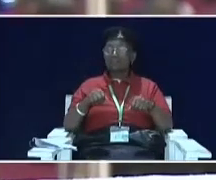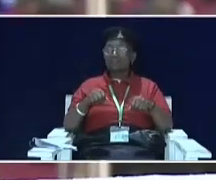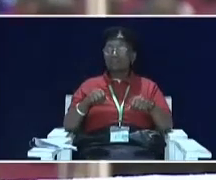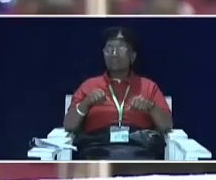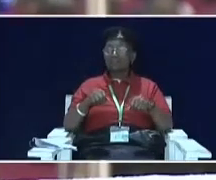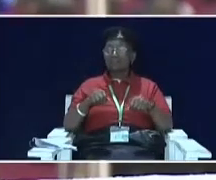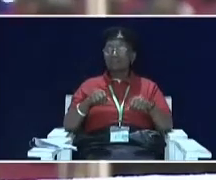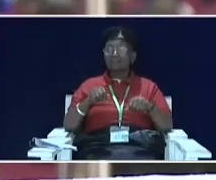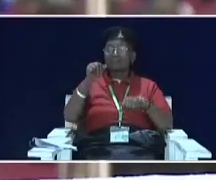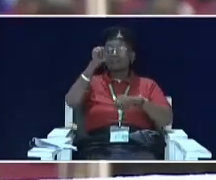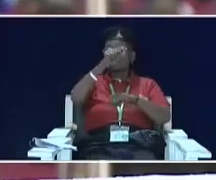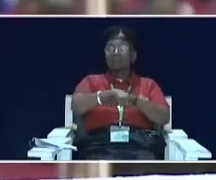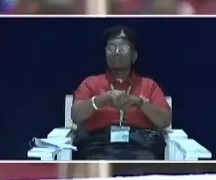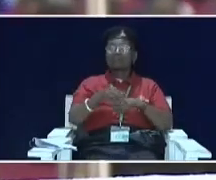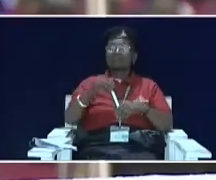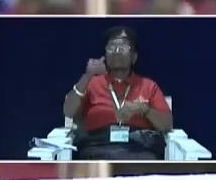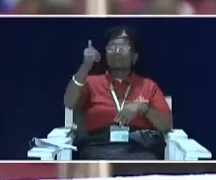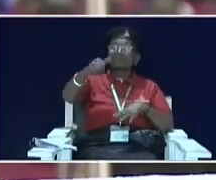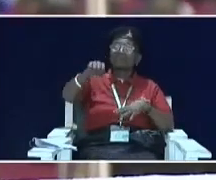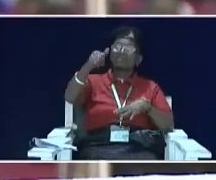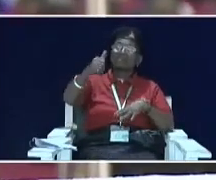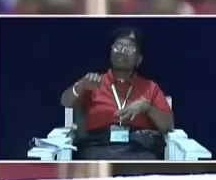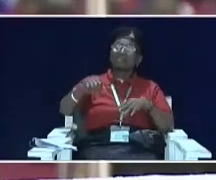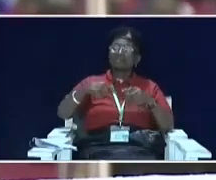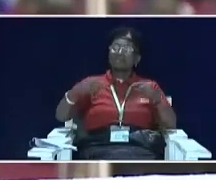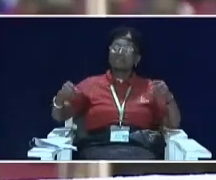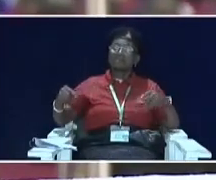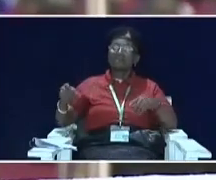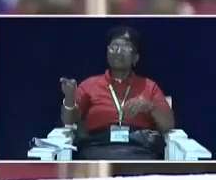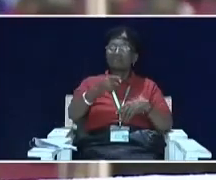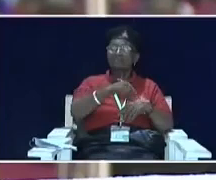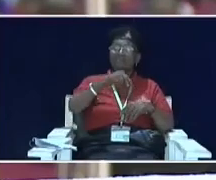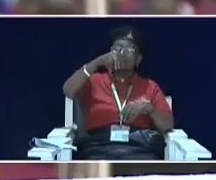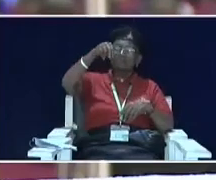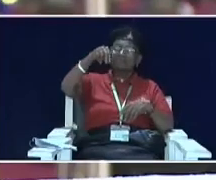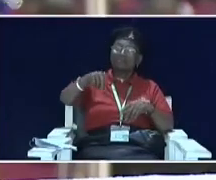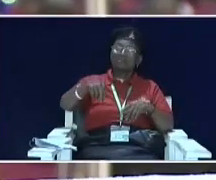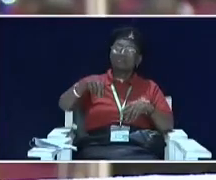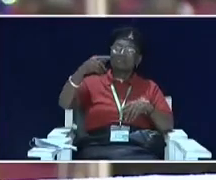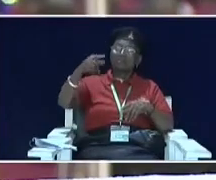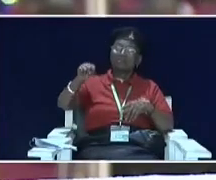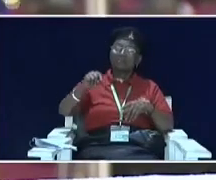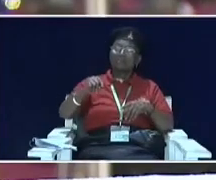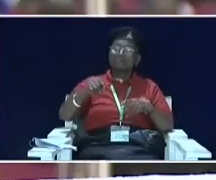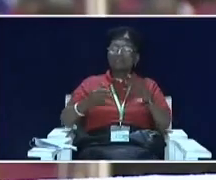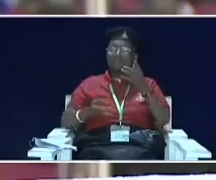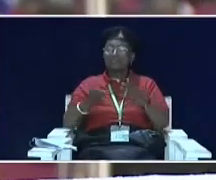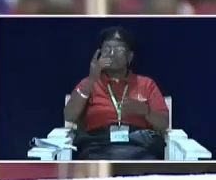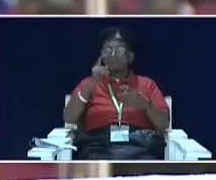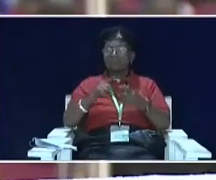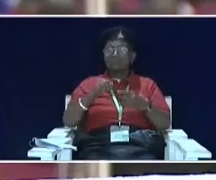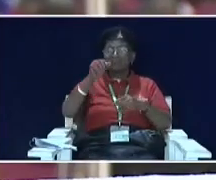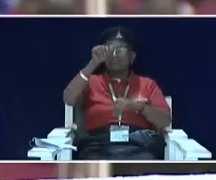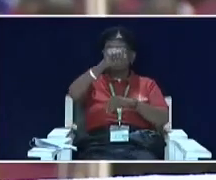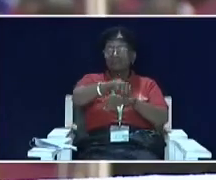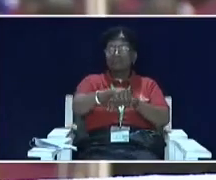any enemy. You need the fire to subdue enemies.